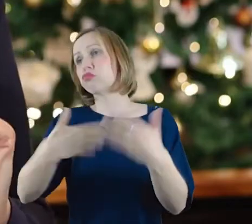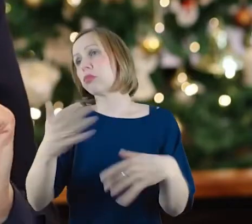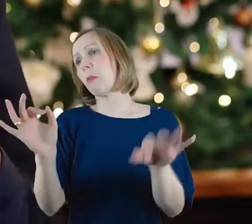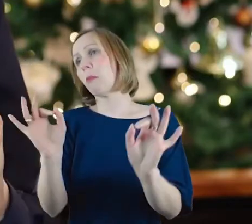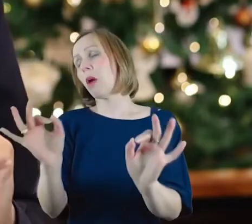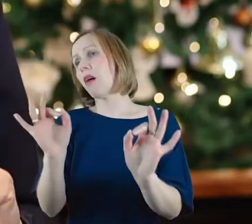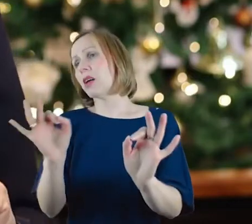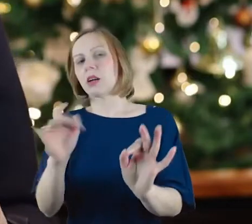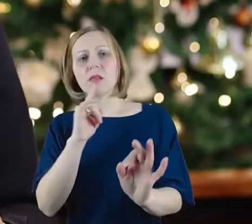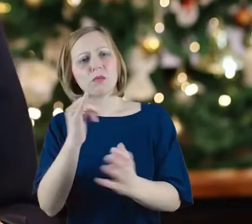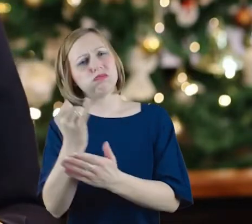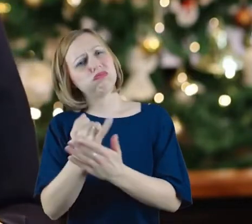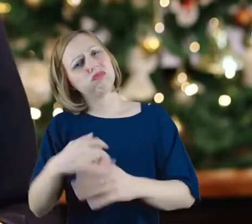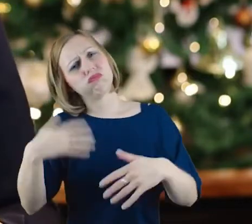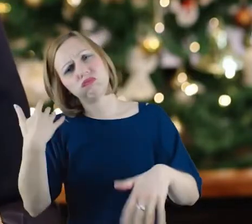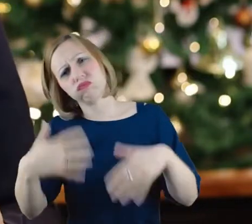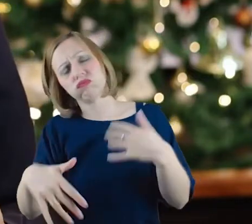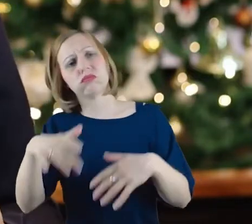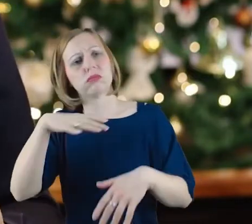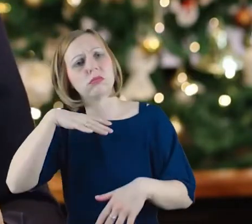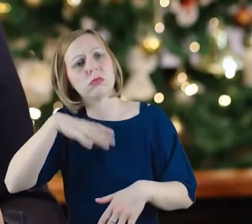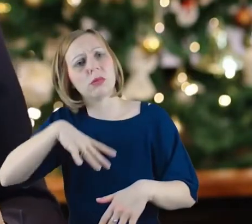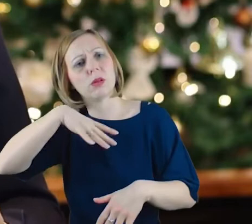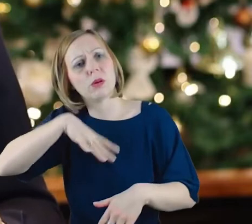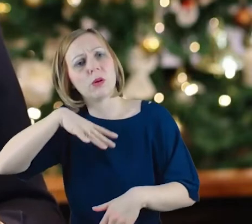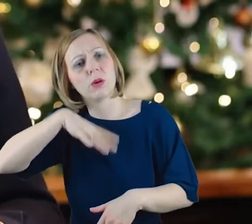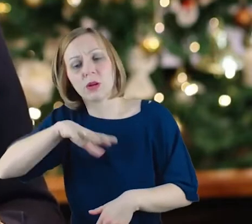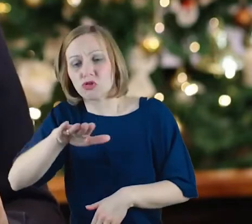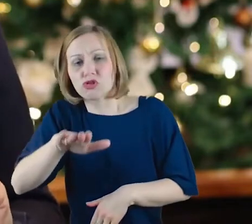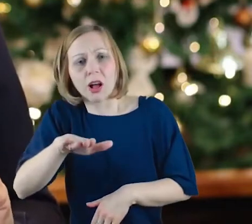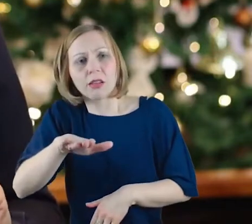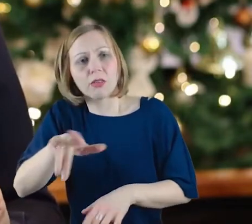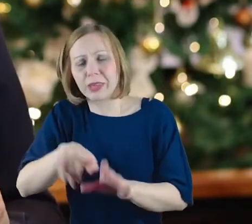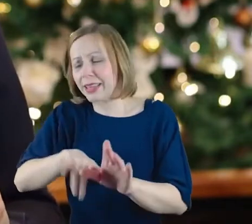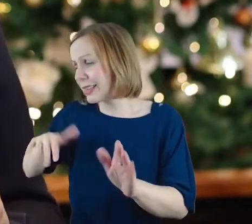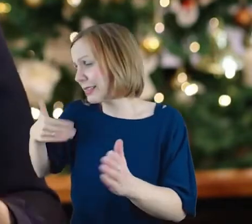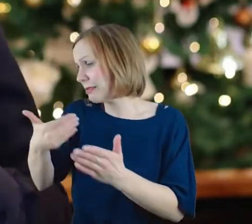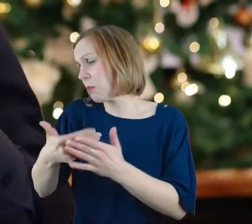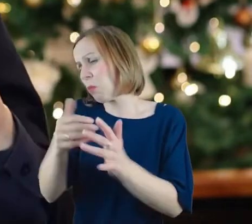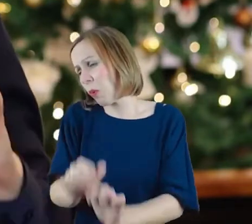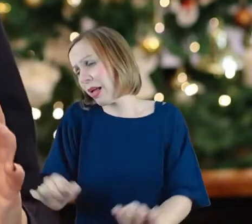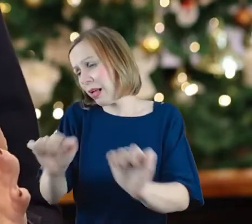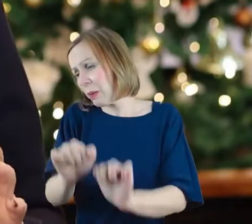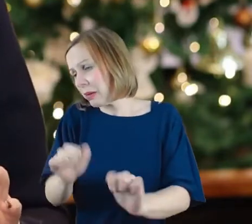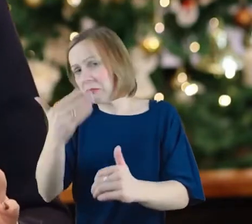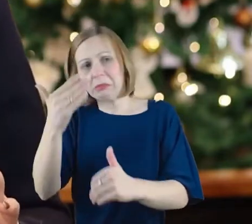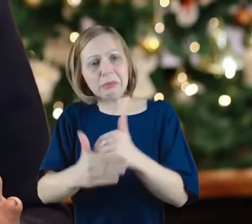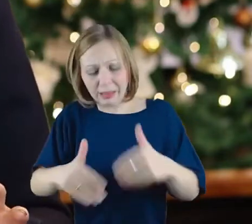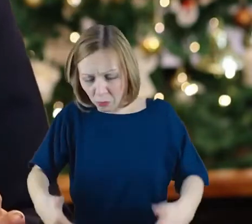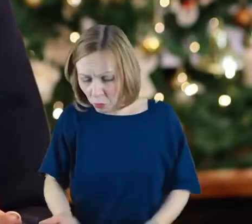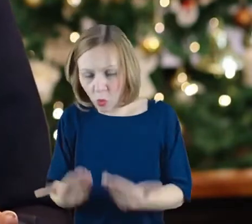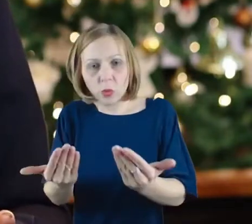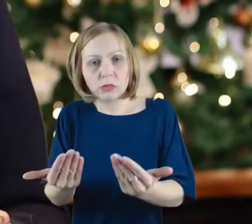been the terrible pain of longing for many, many years for a child that never comes, and all the grief